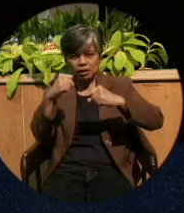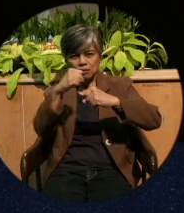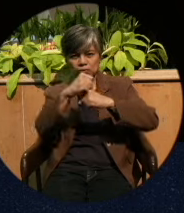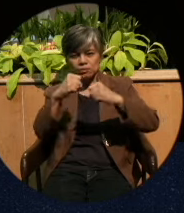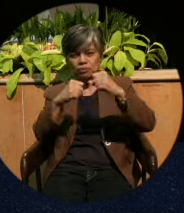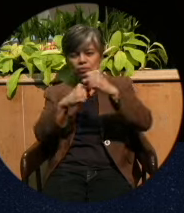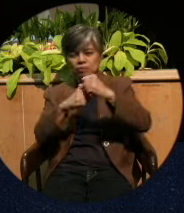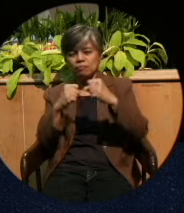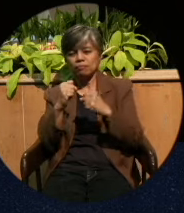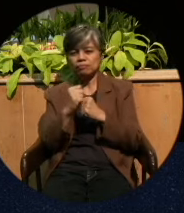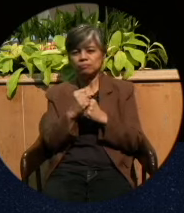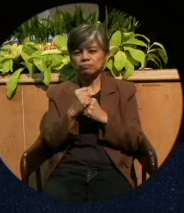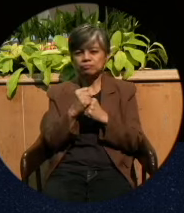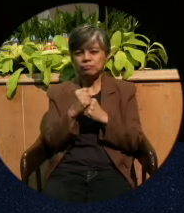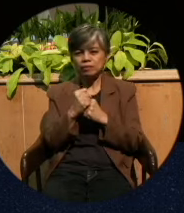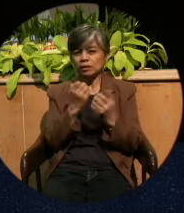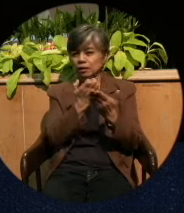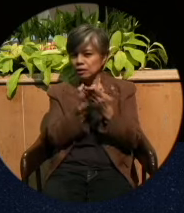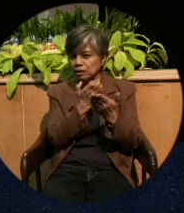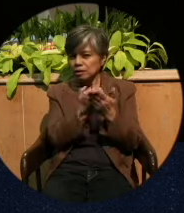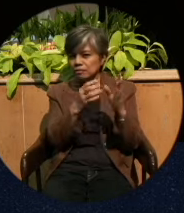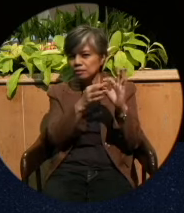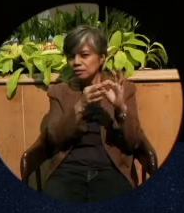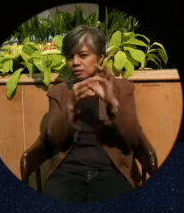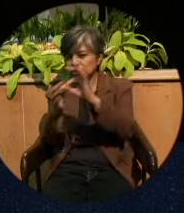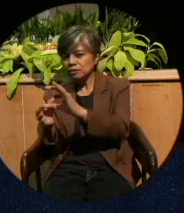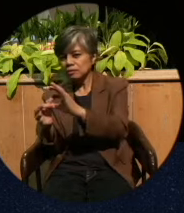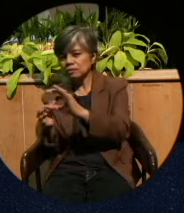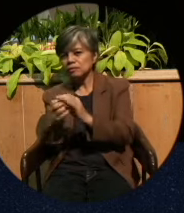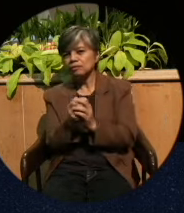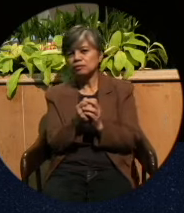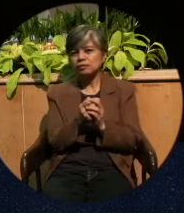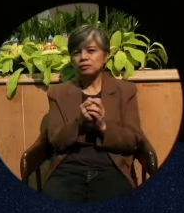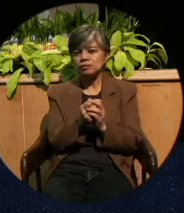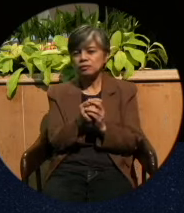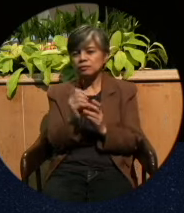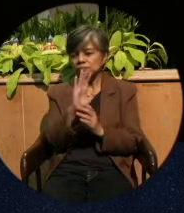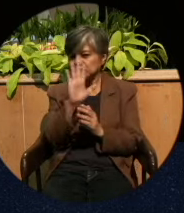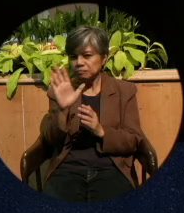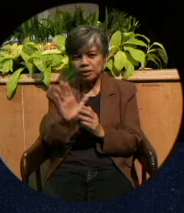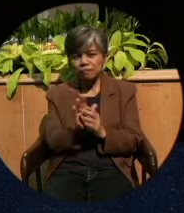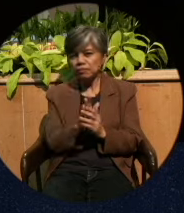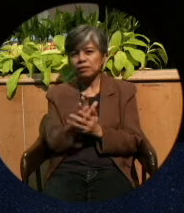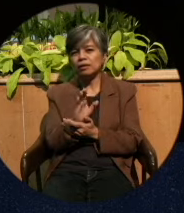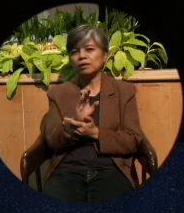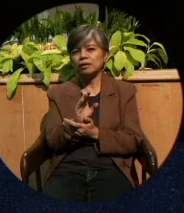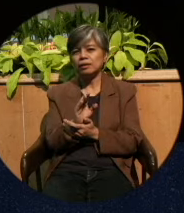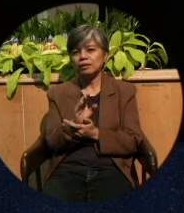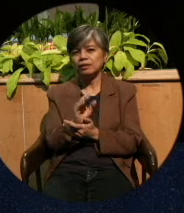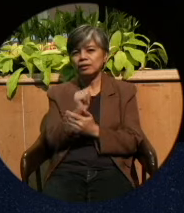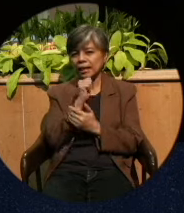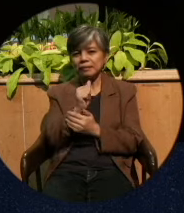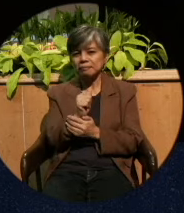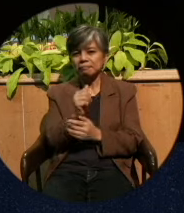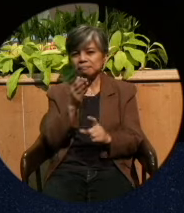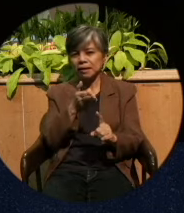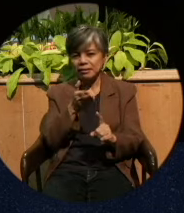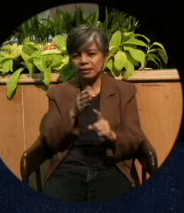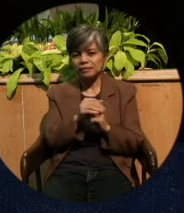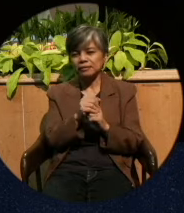interests and economic relationships that are never neutral and that will always